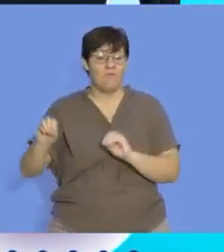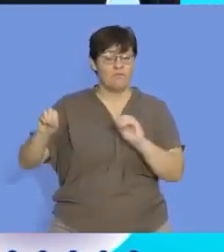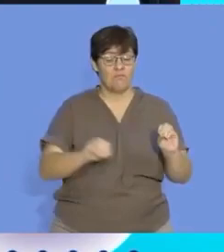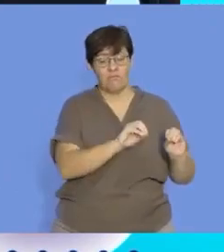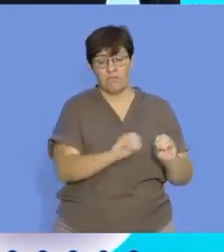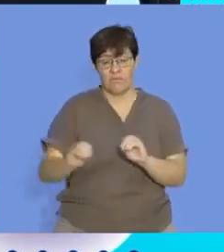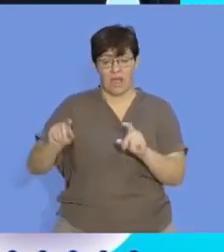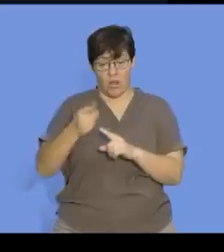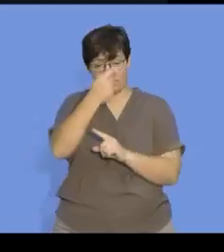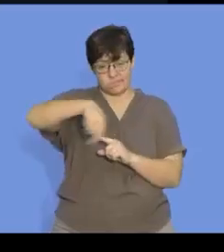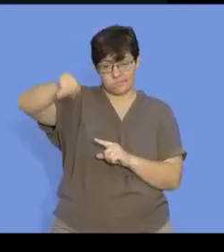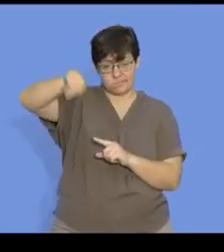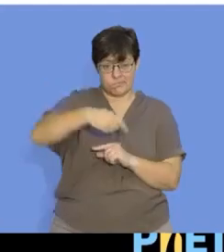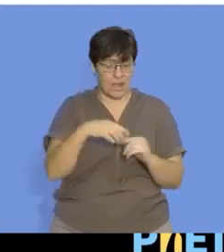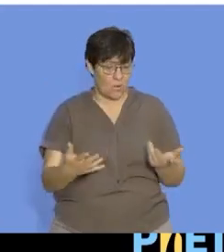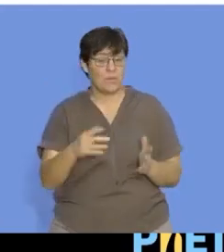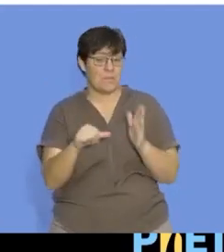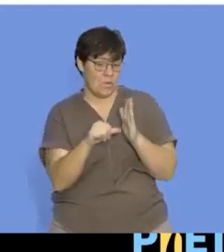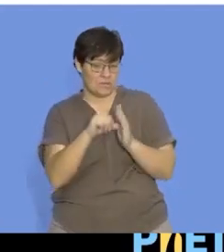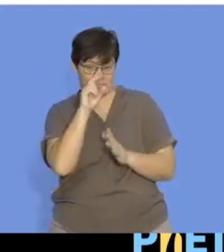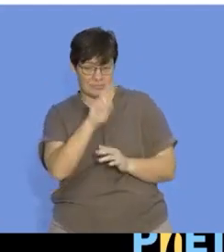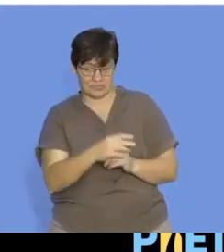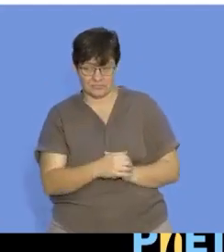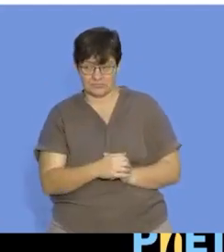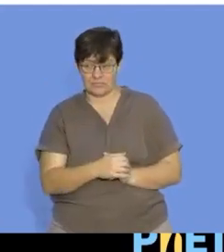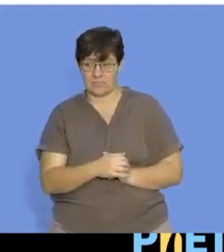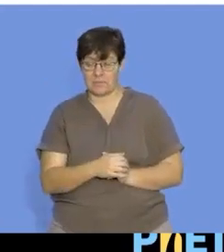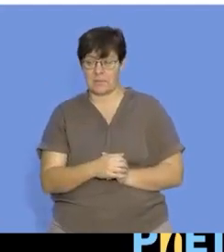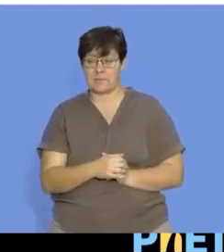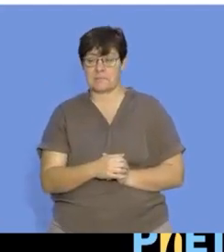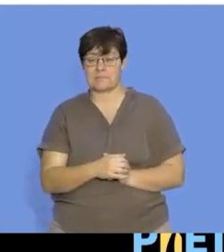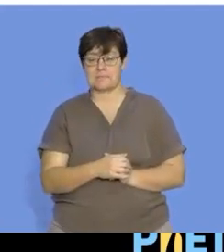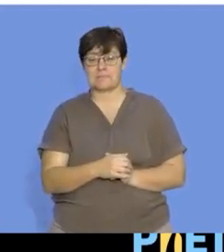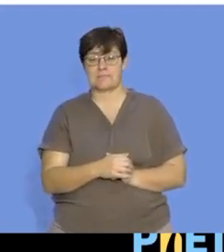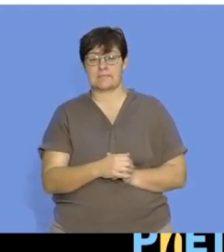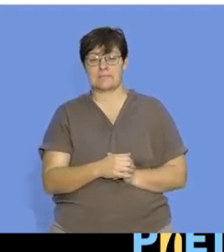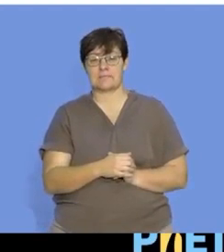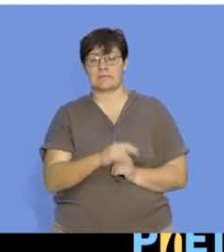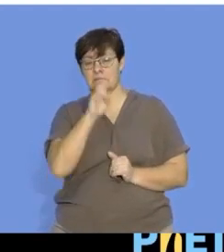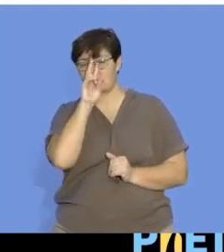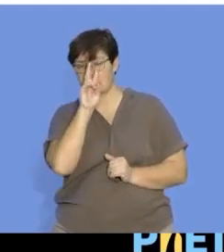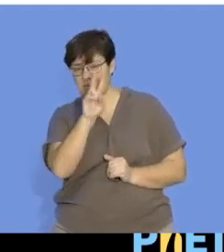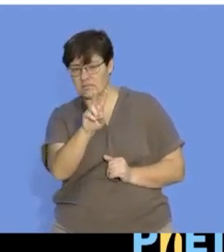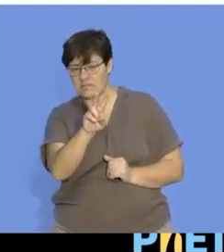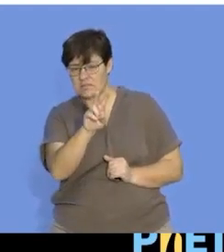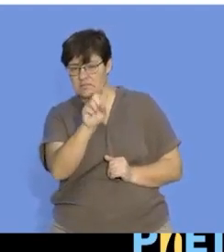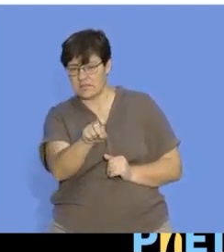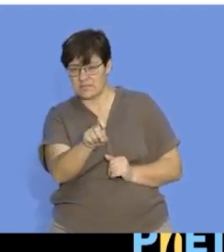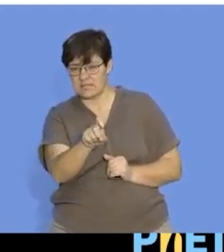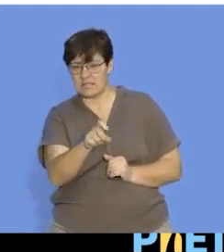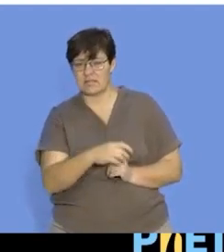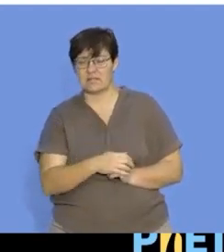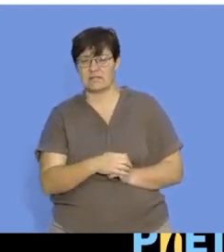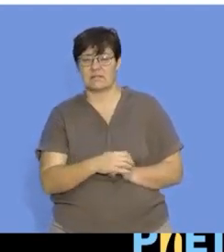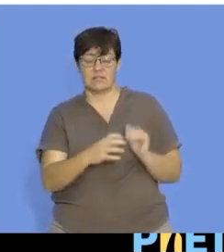us. So if I go here, so here's my pendulum. I want you to pay attention to the graph